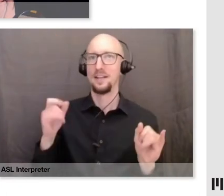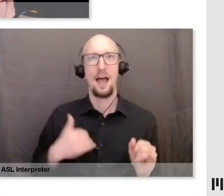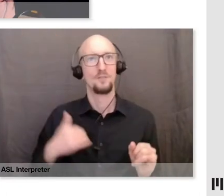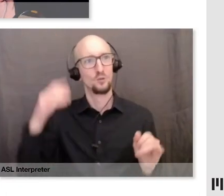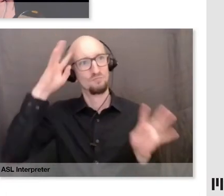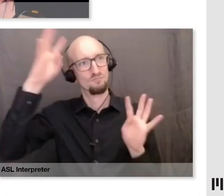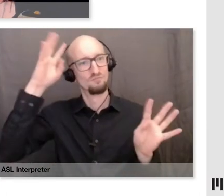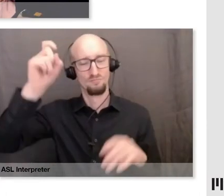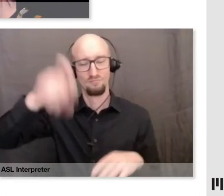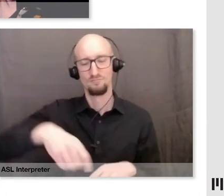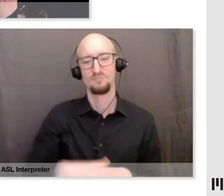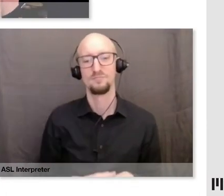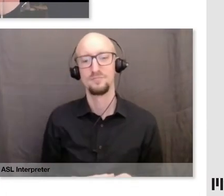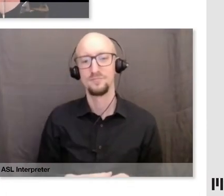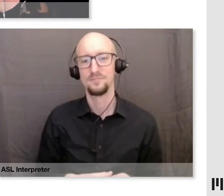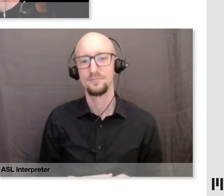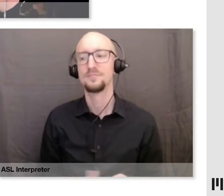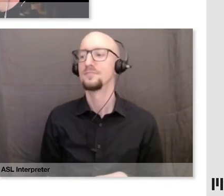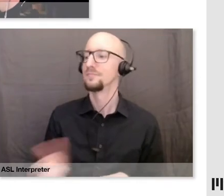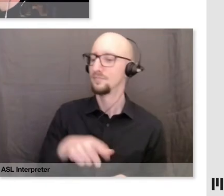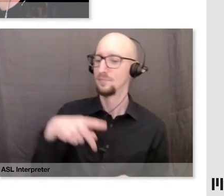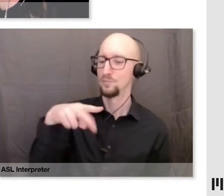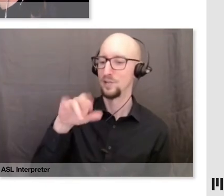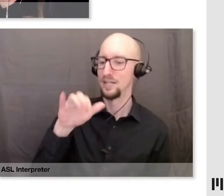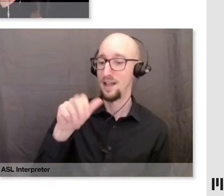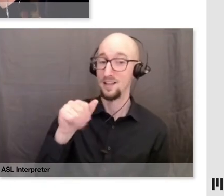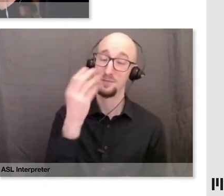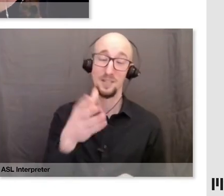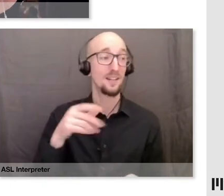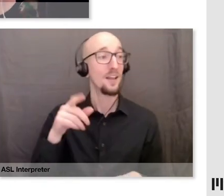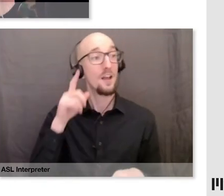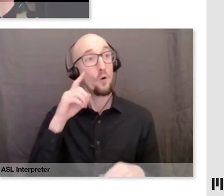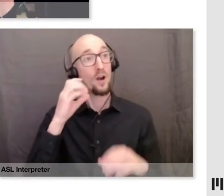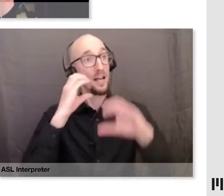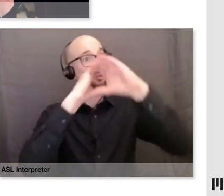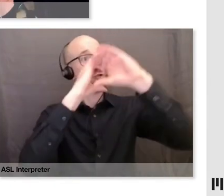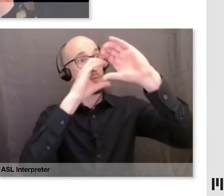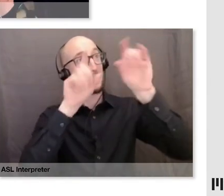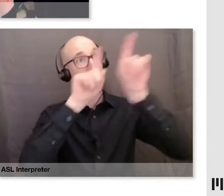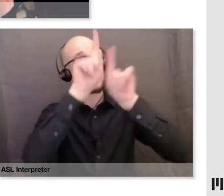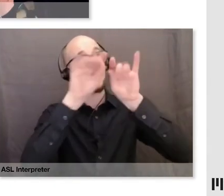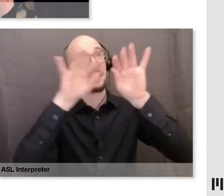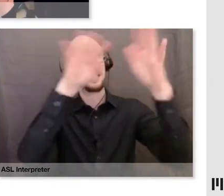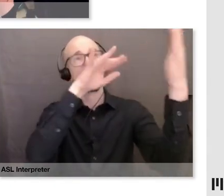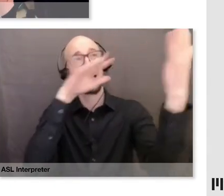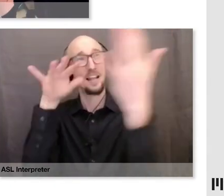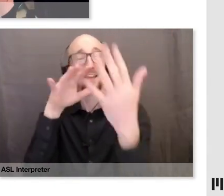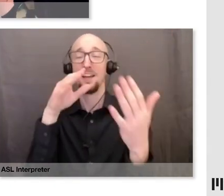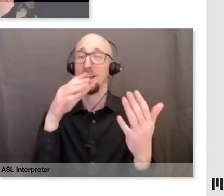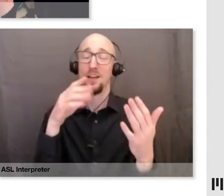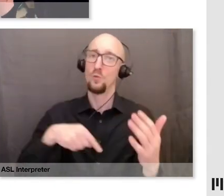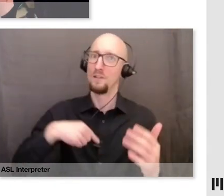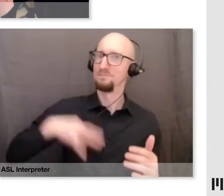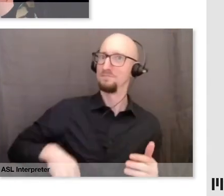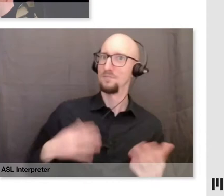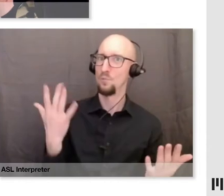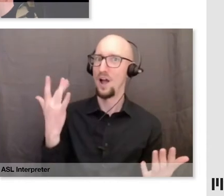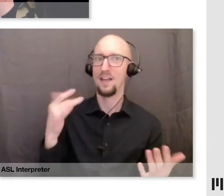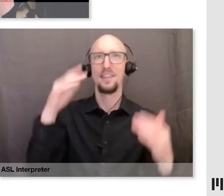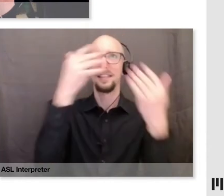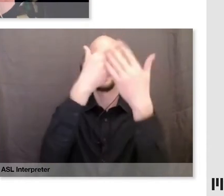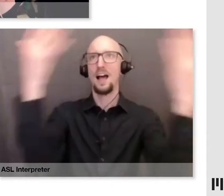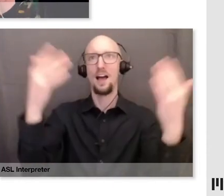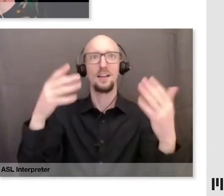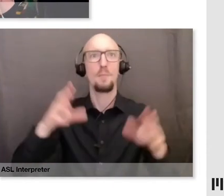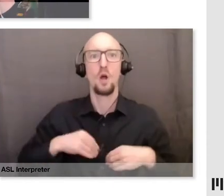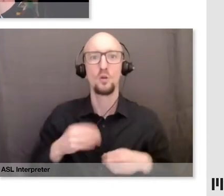astronomy, we have the advantage, thankfully, that the sky belongs to everyone. and we all have experience. We don't